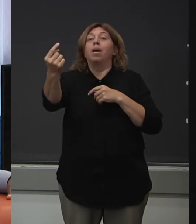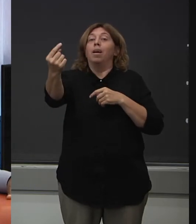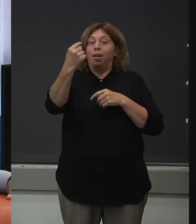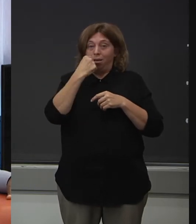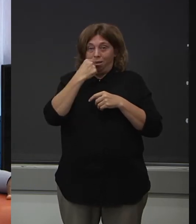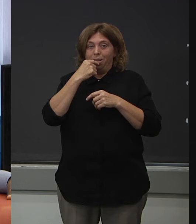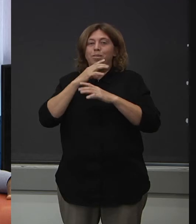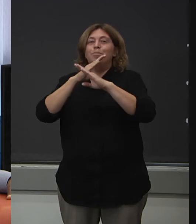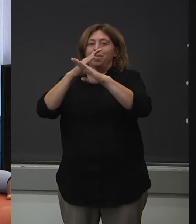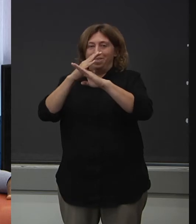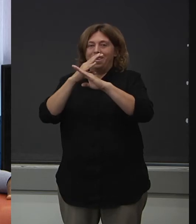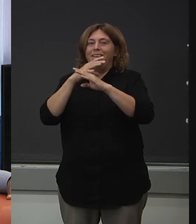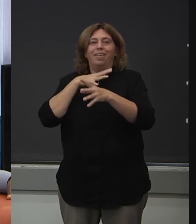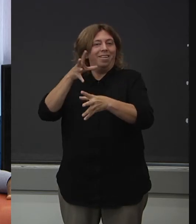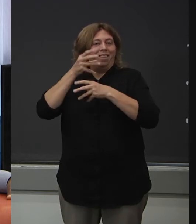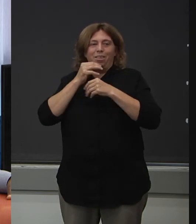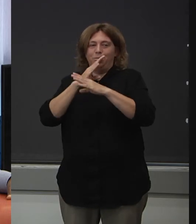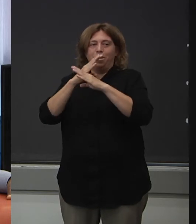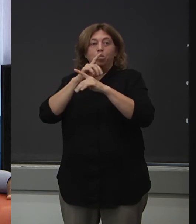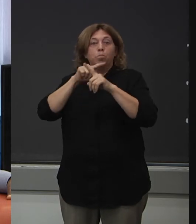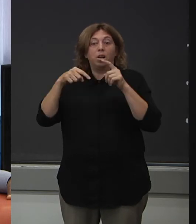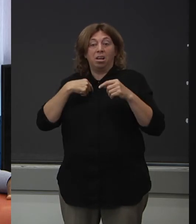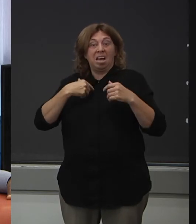you have